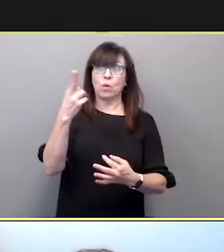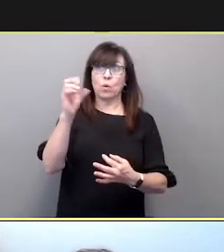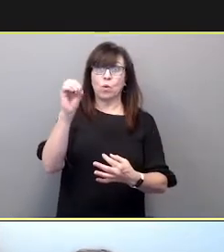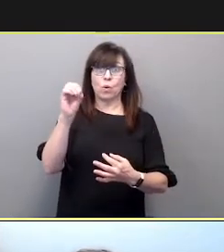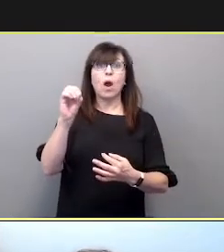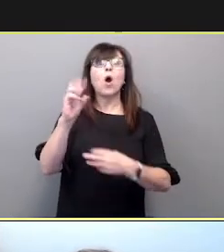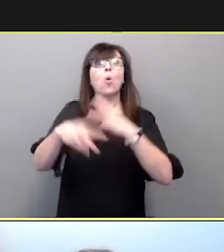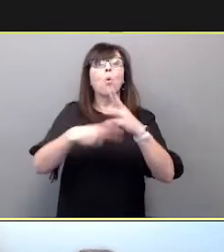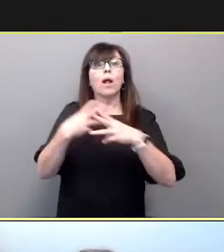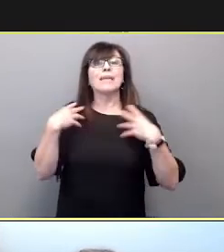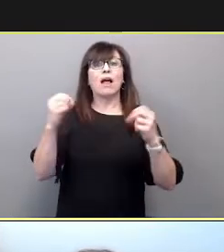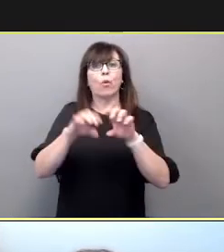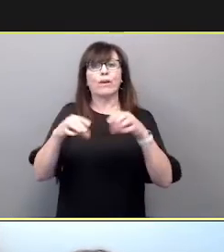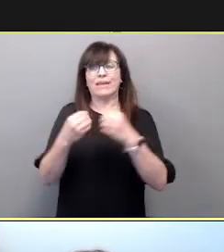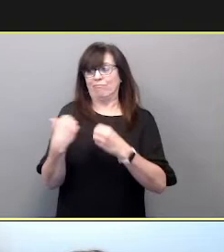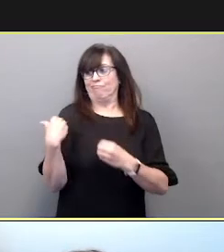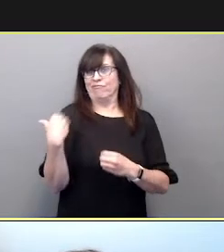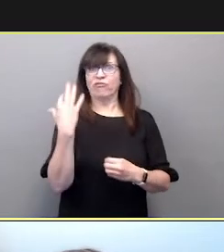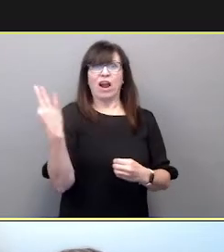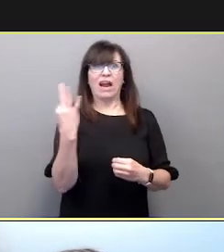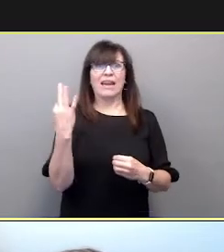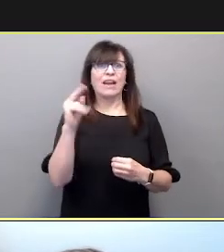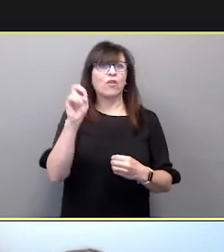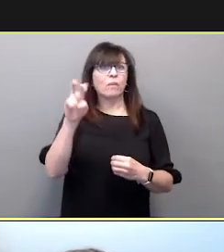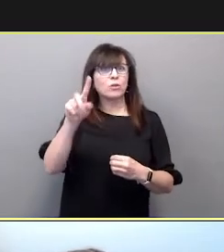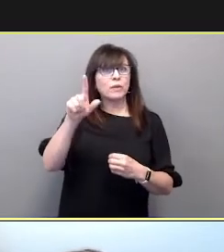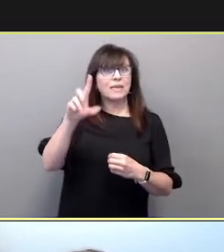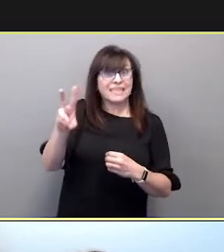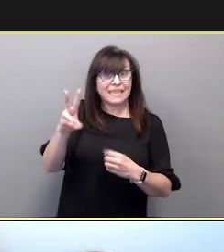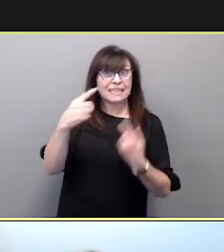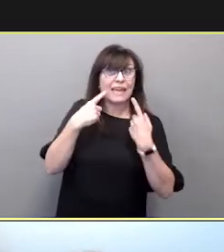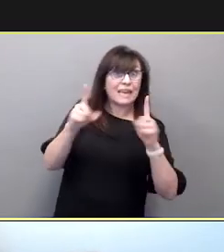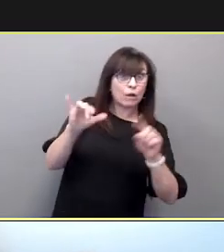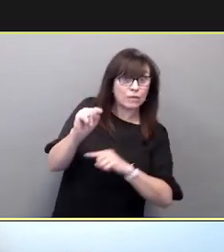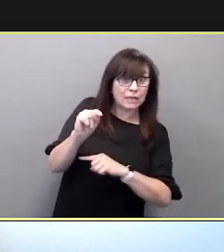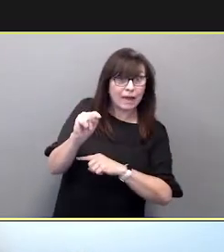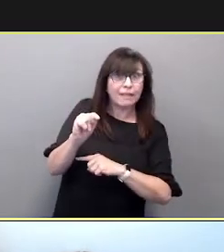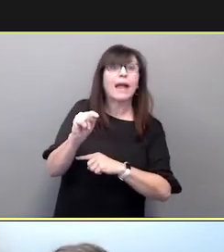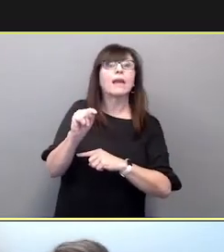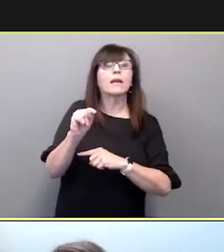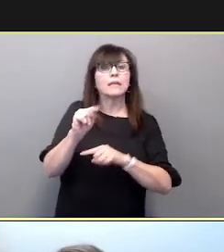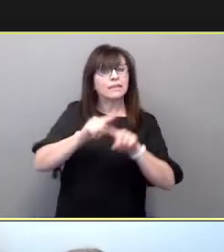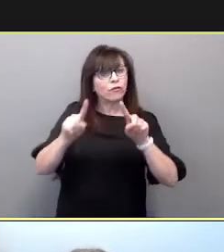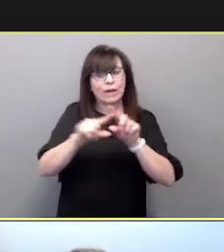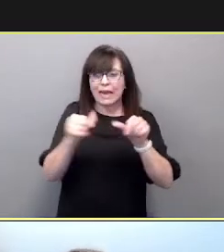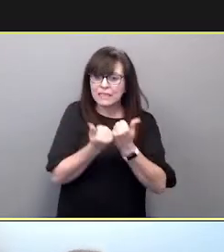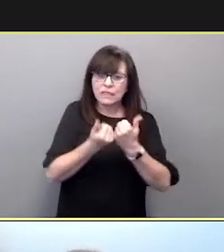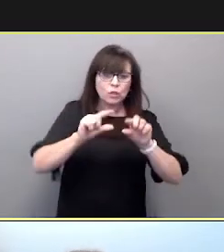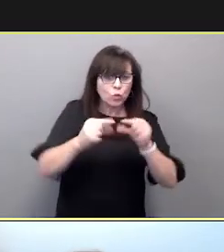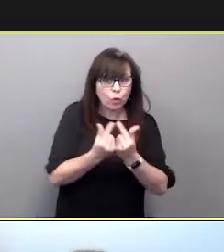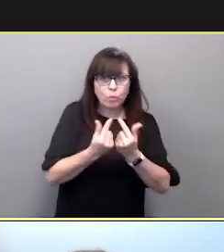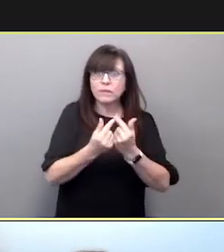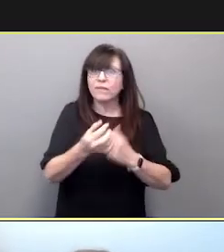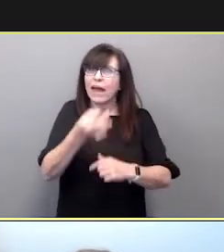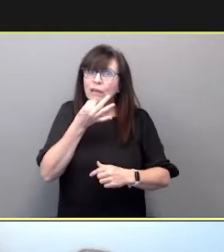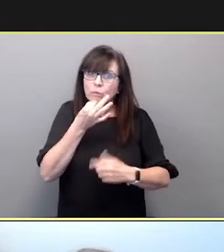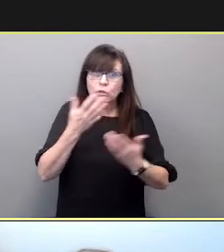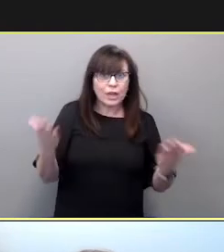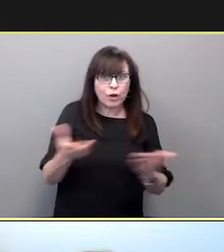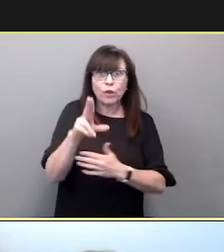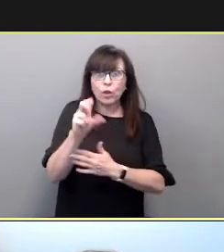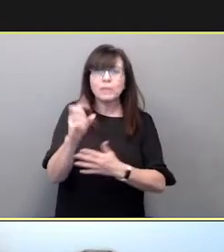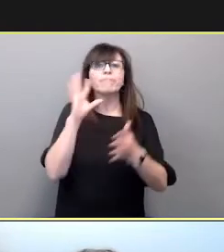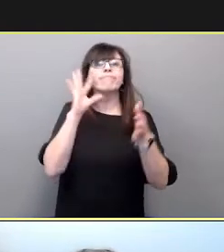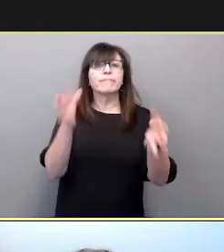on Friday, November 26th. And then an interagency group of experts in the United States also deemed it